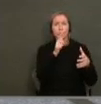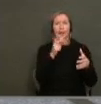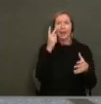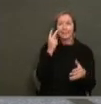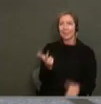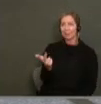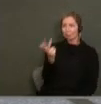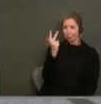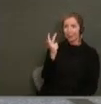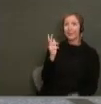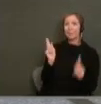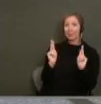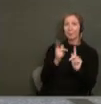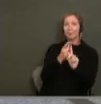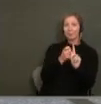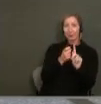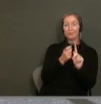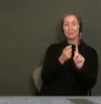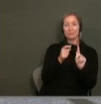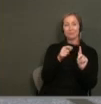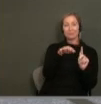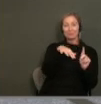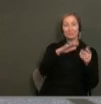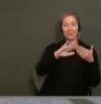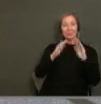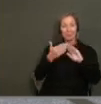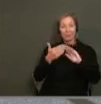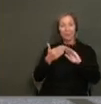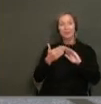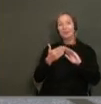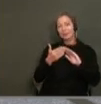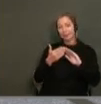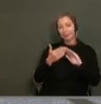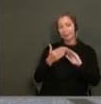three residents from that neighborhood. Oh.